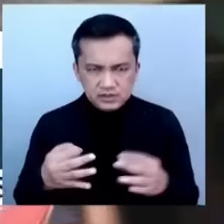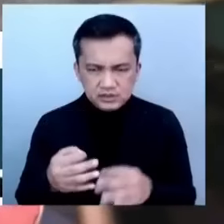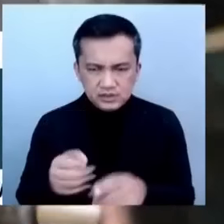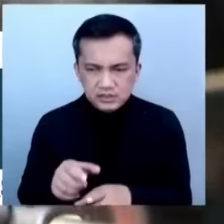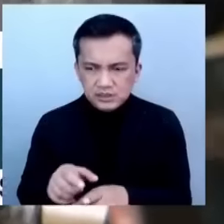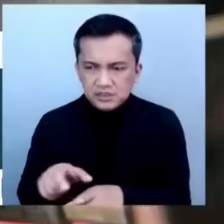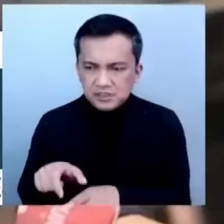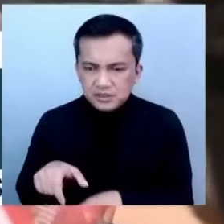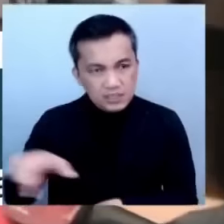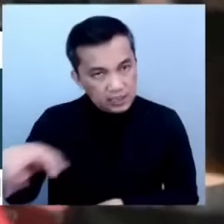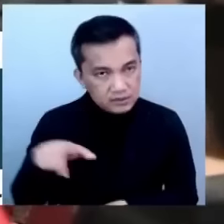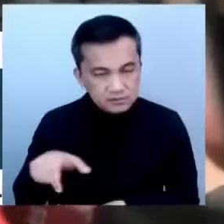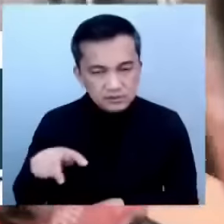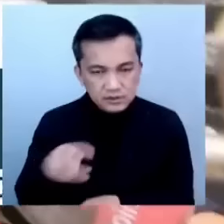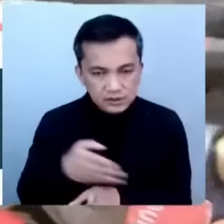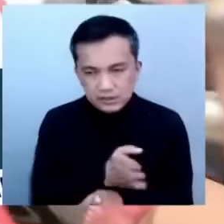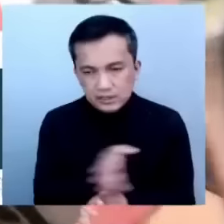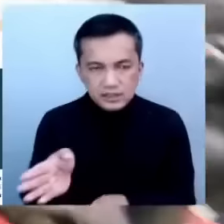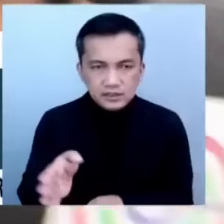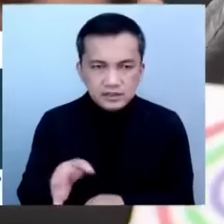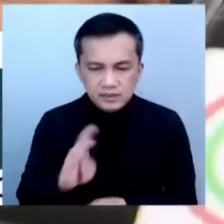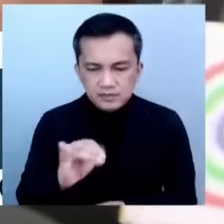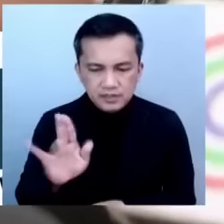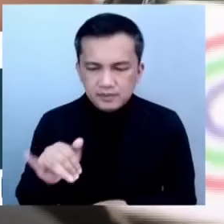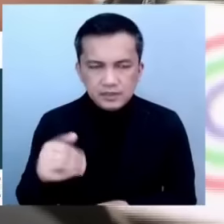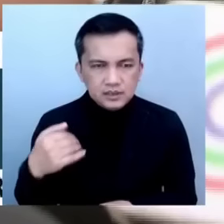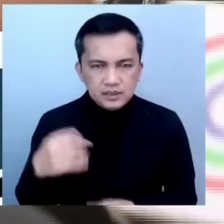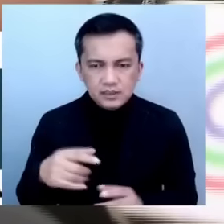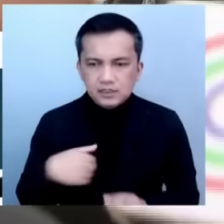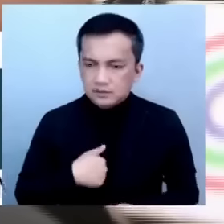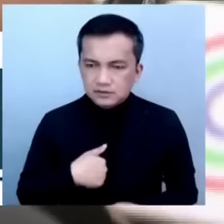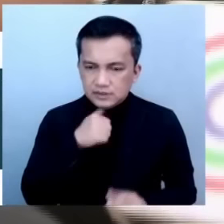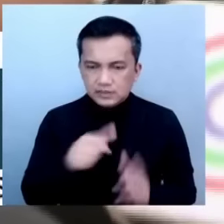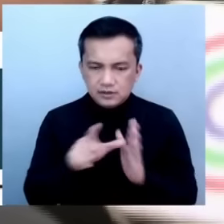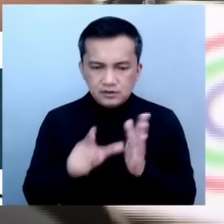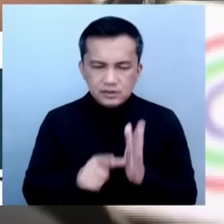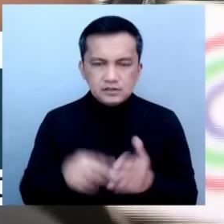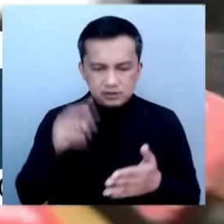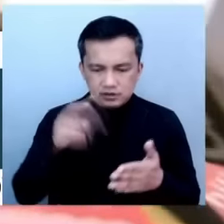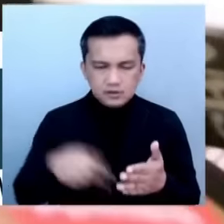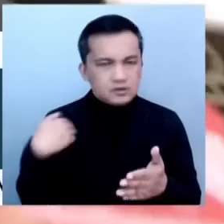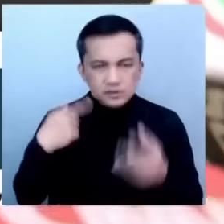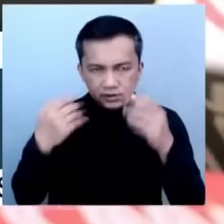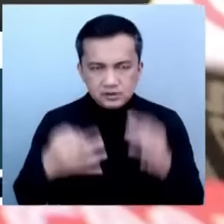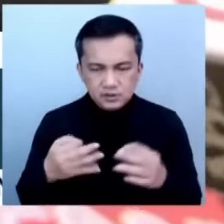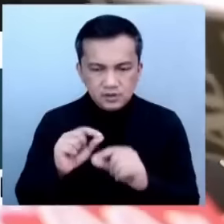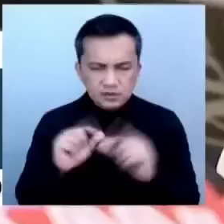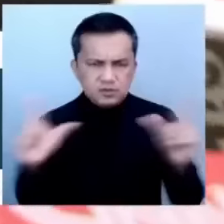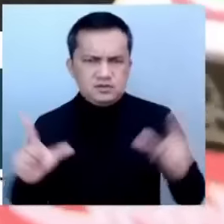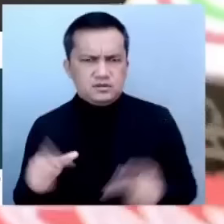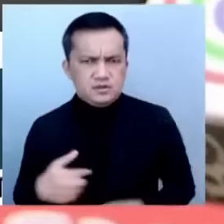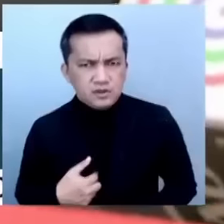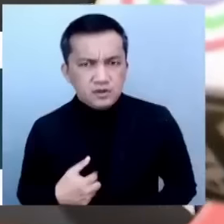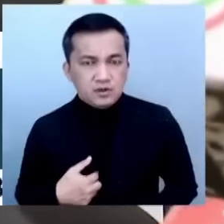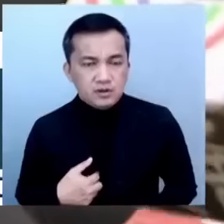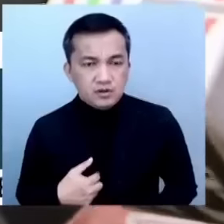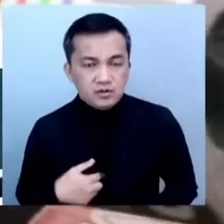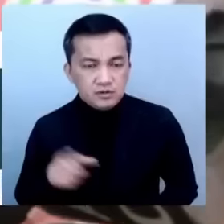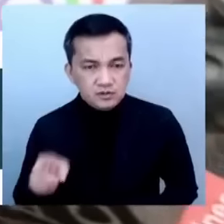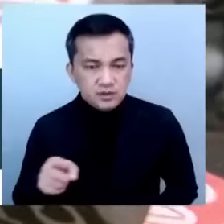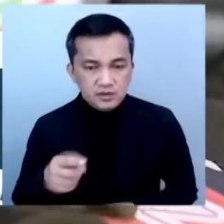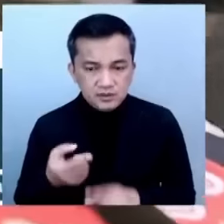bribery, I am not a lawyer. I haven't read the decision, but I am so surprised since, based on the